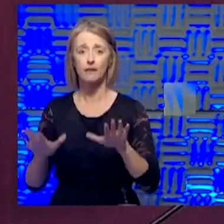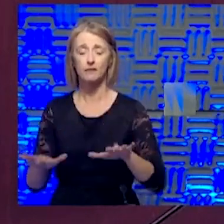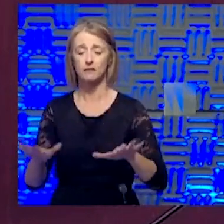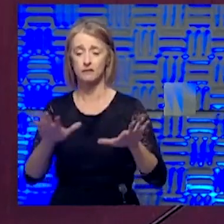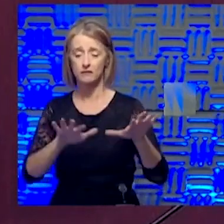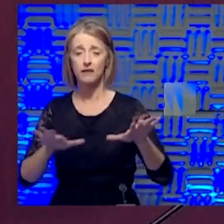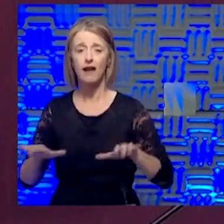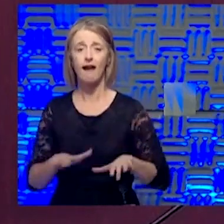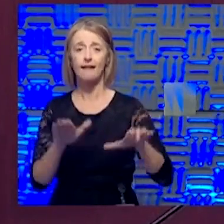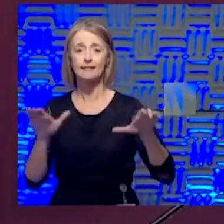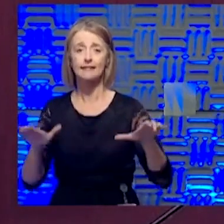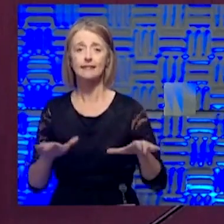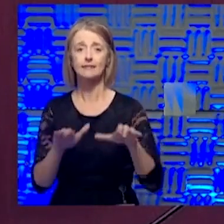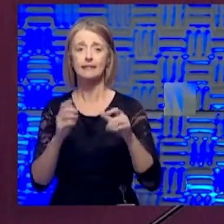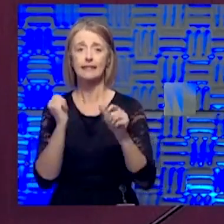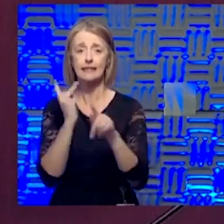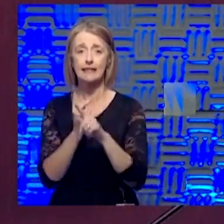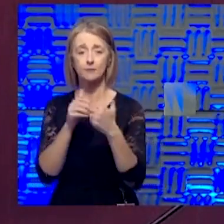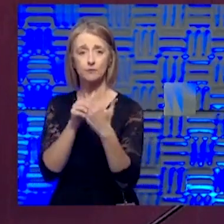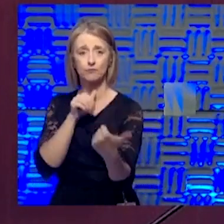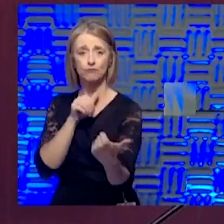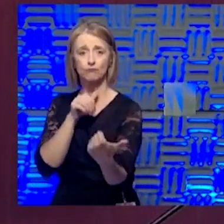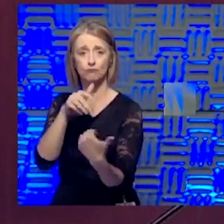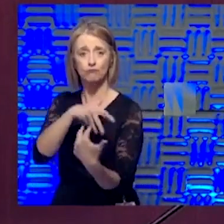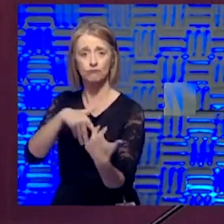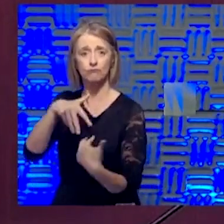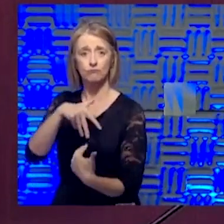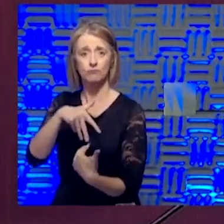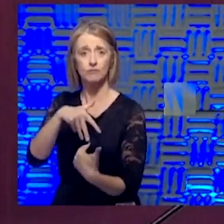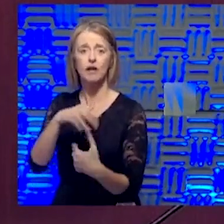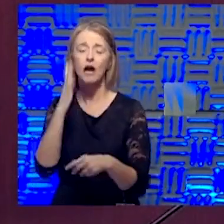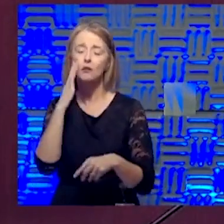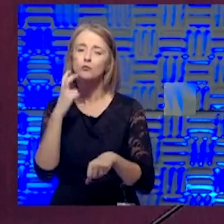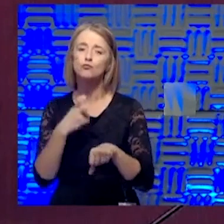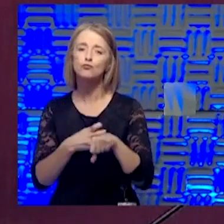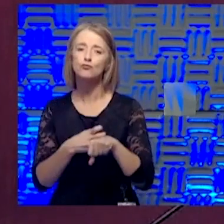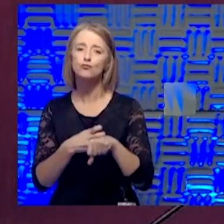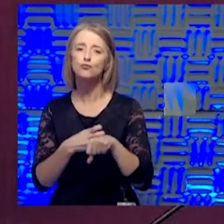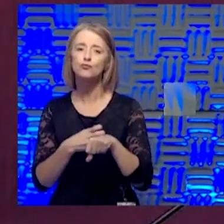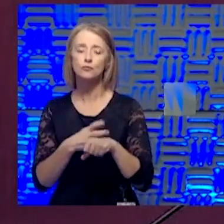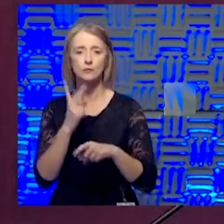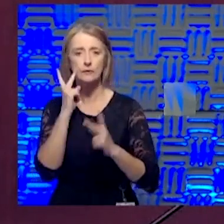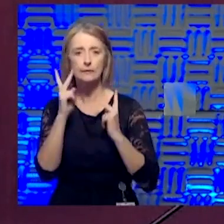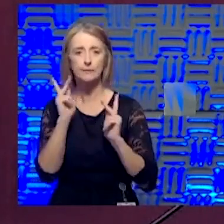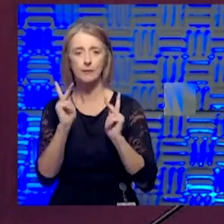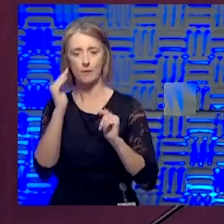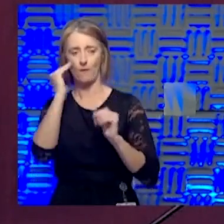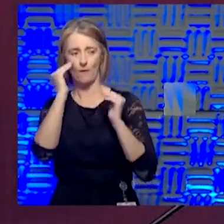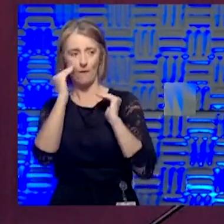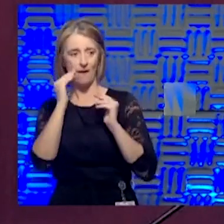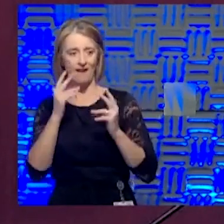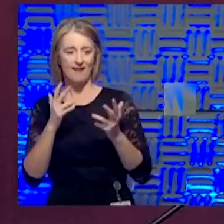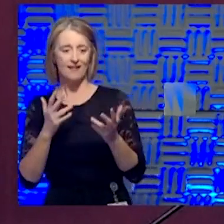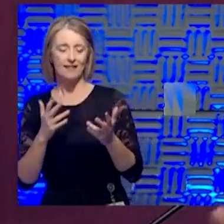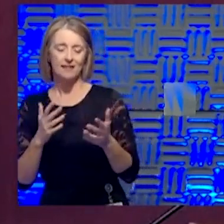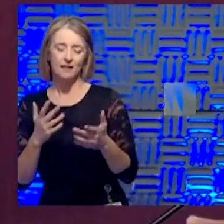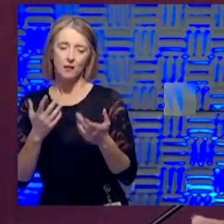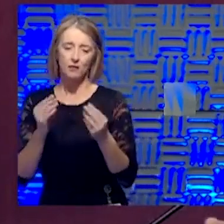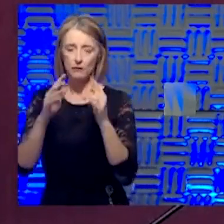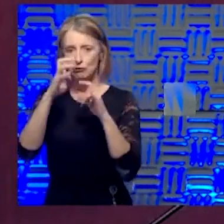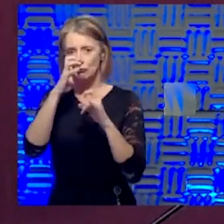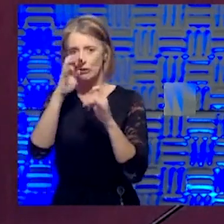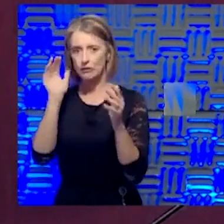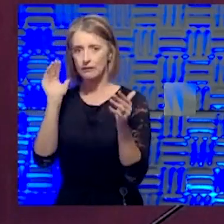keep that social distance. I know it's really difficult, especially when you see people that you know and they're starting to let up on the